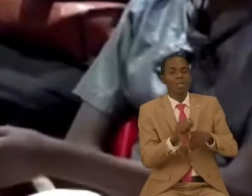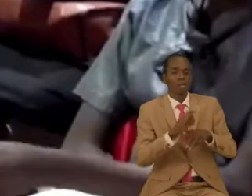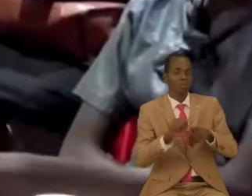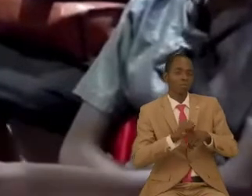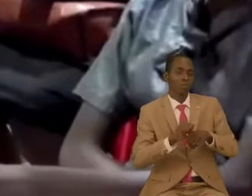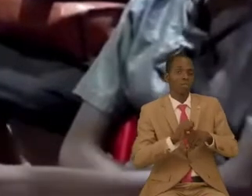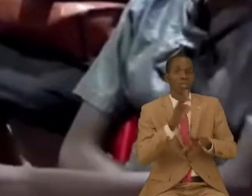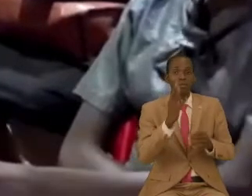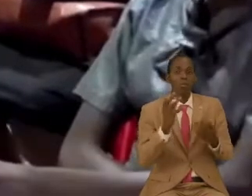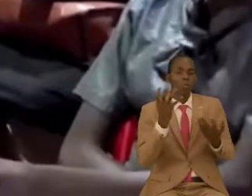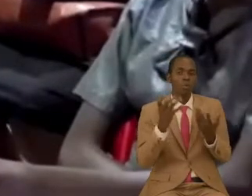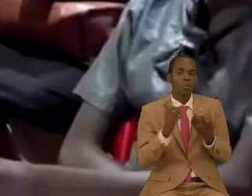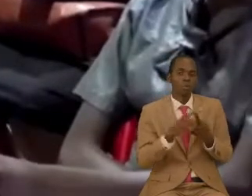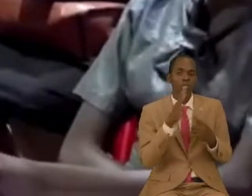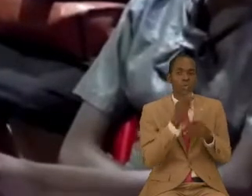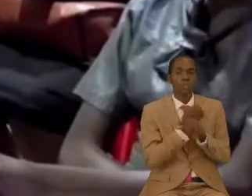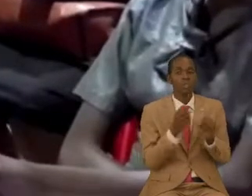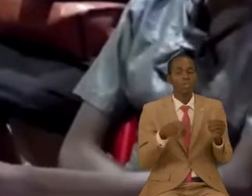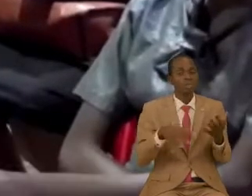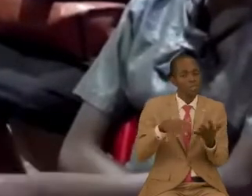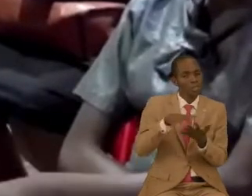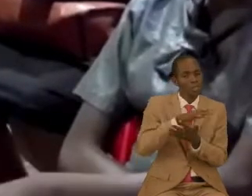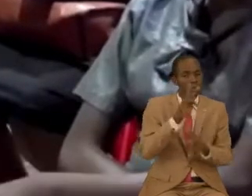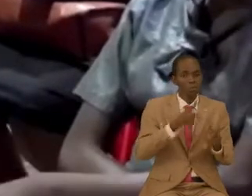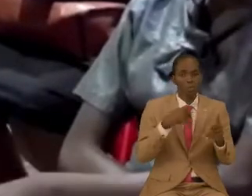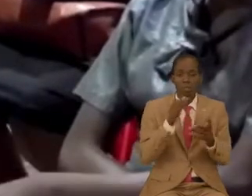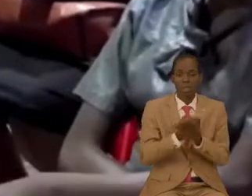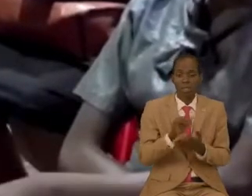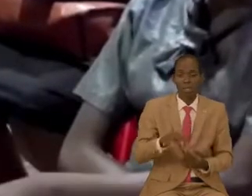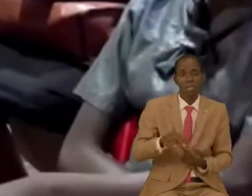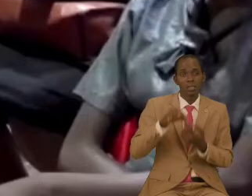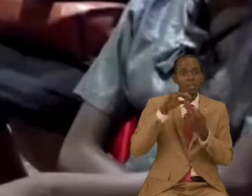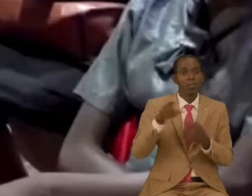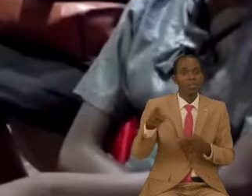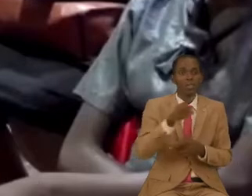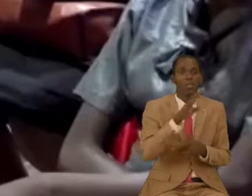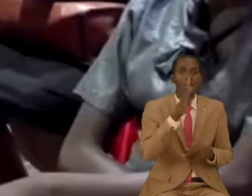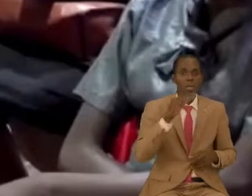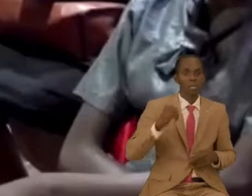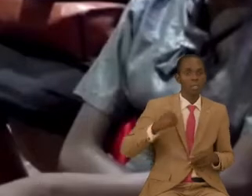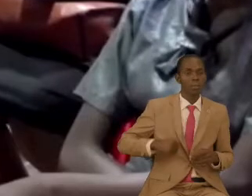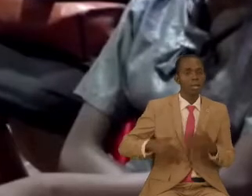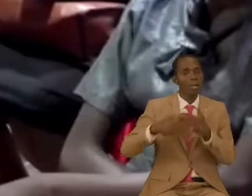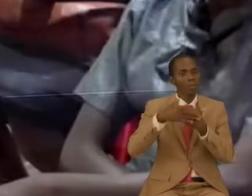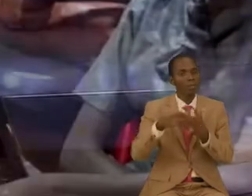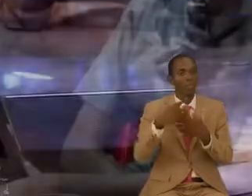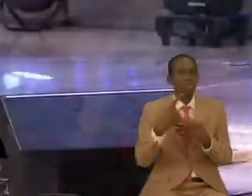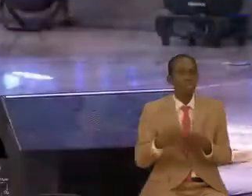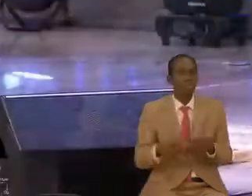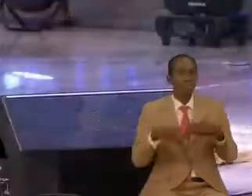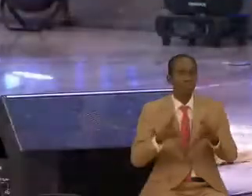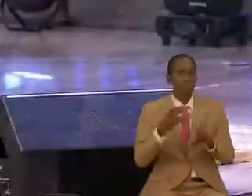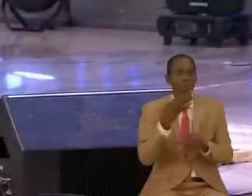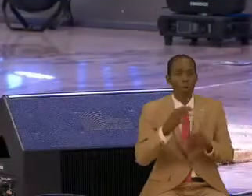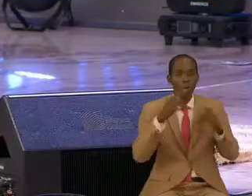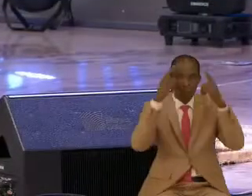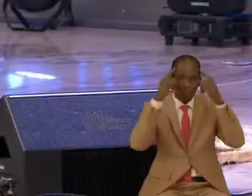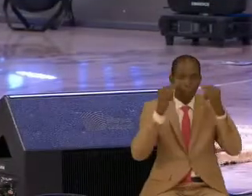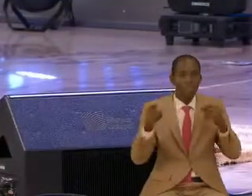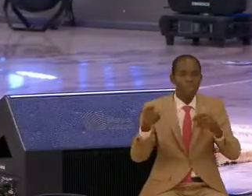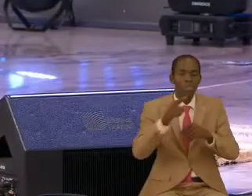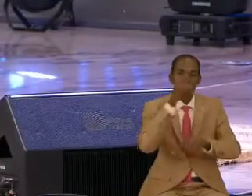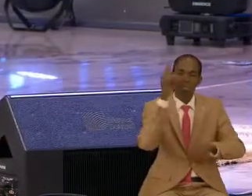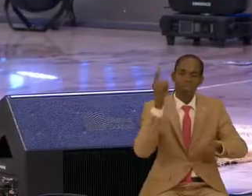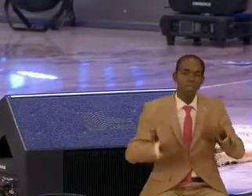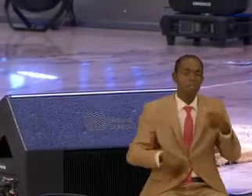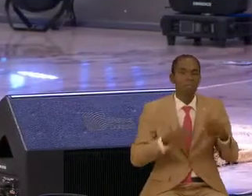be saved. These people said, except ye be circumcised after the manner of Moses, ye